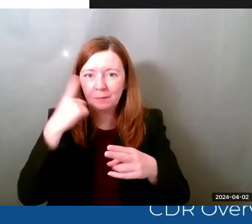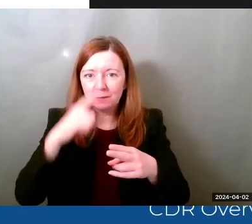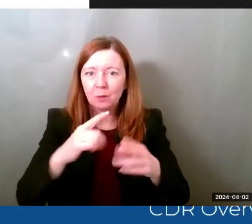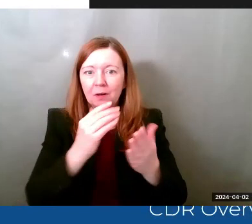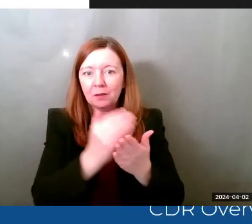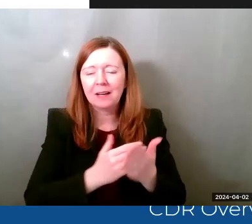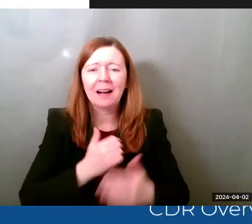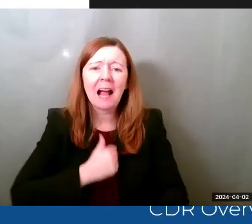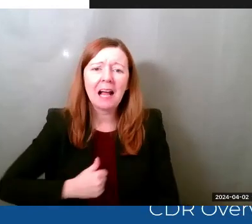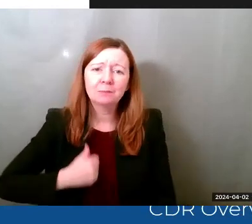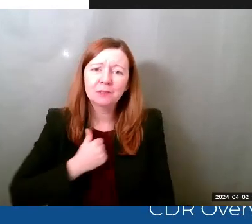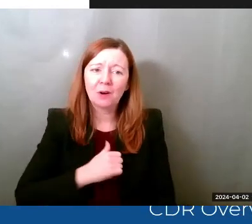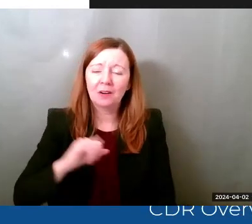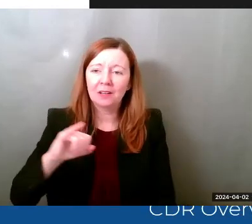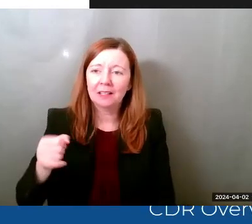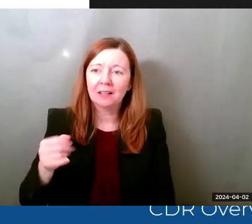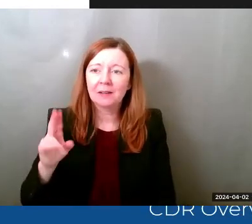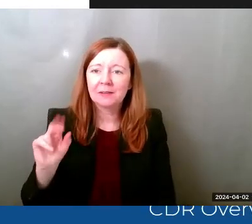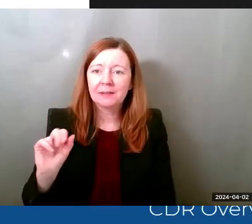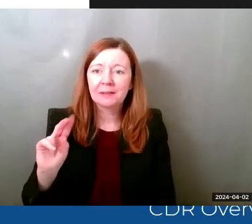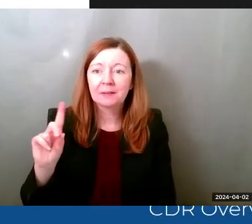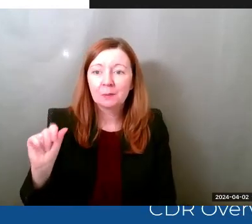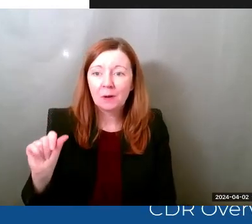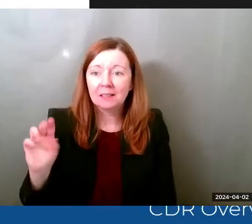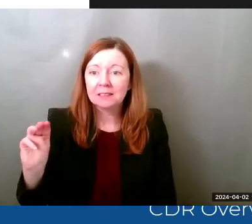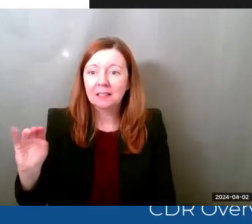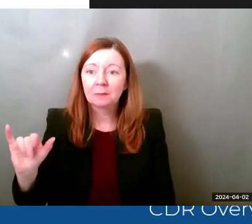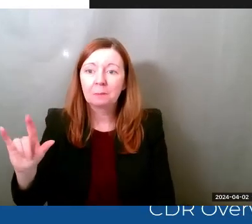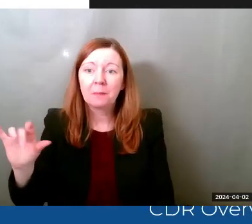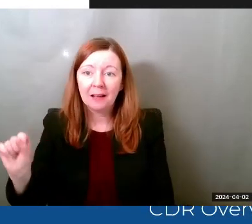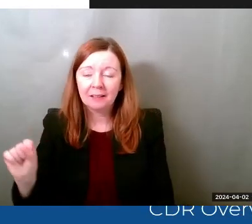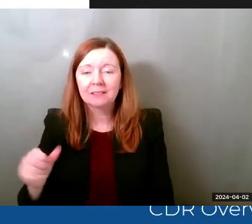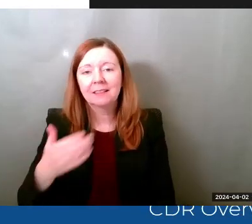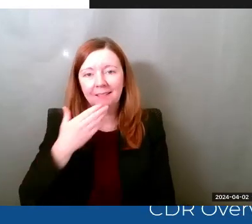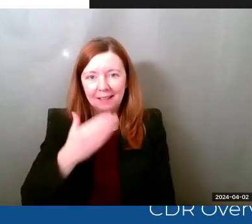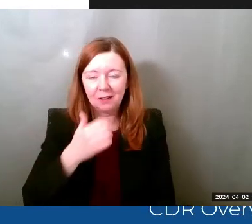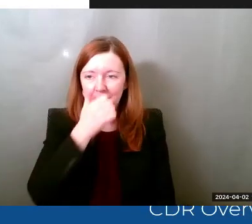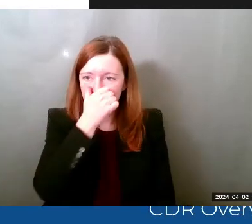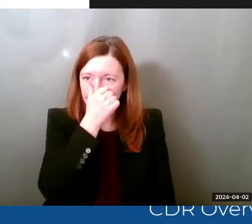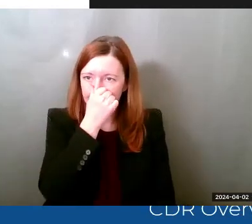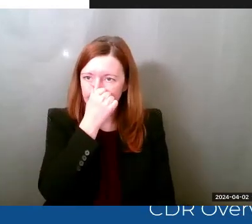I'm sorry, it's Wanda Miles. I'm a All right. citizen planner. All right, thank you.